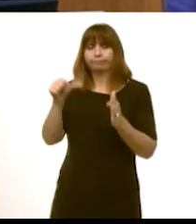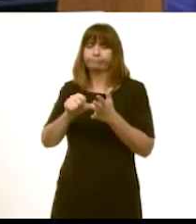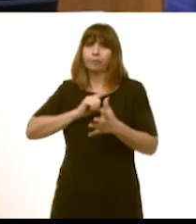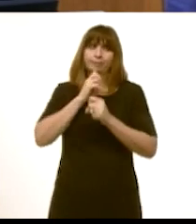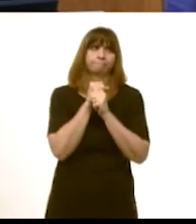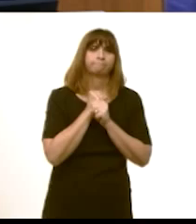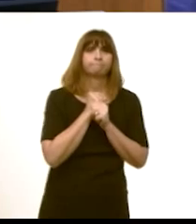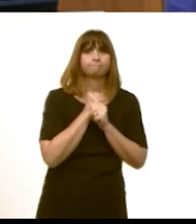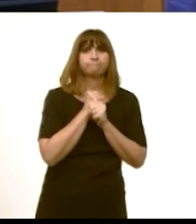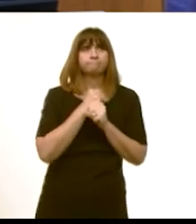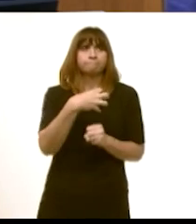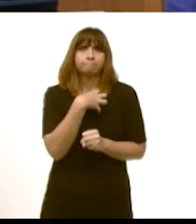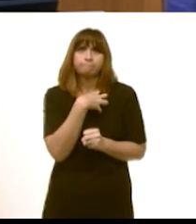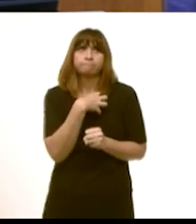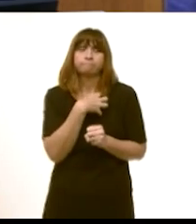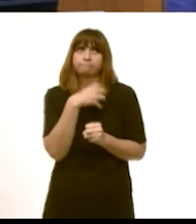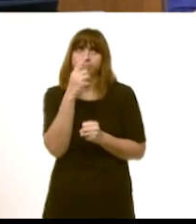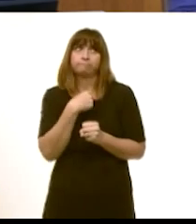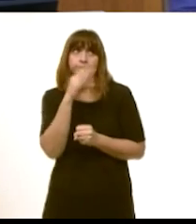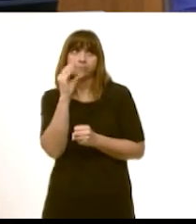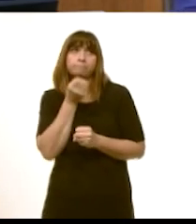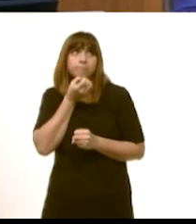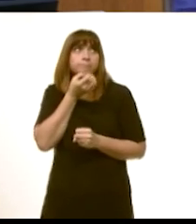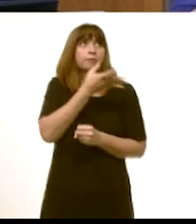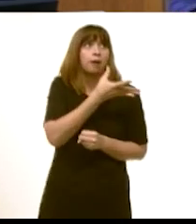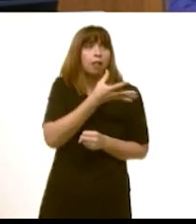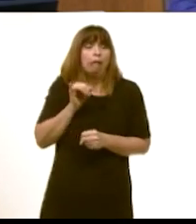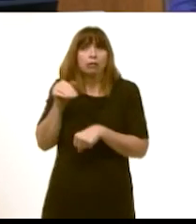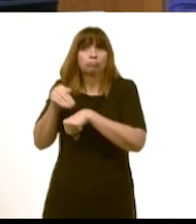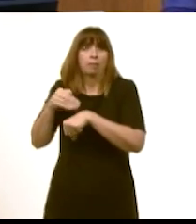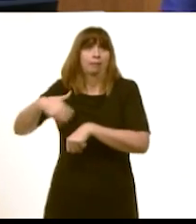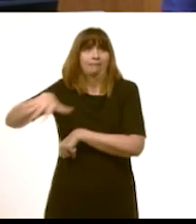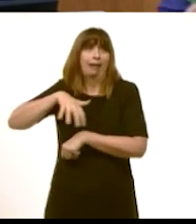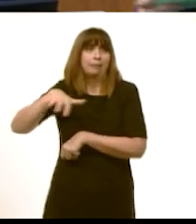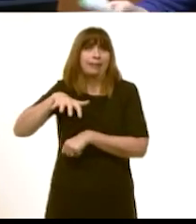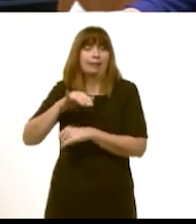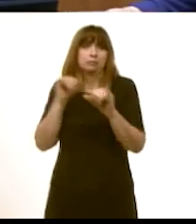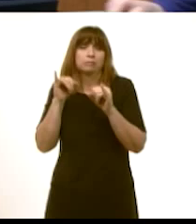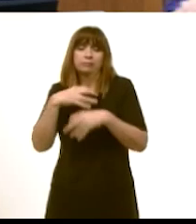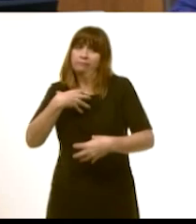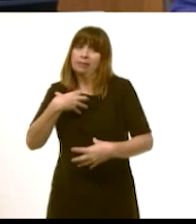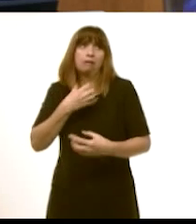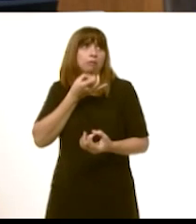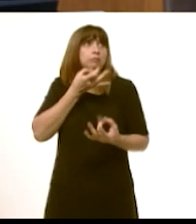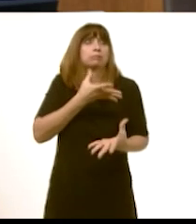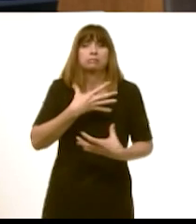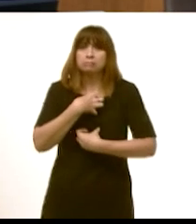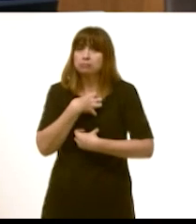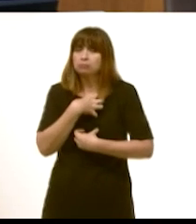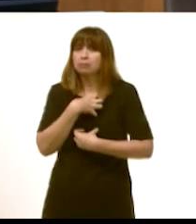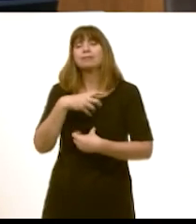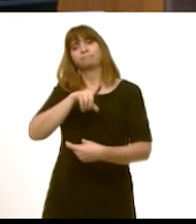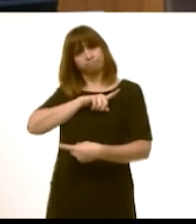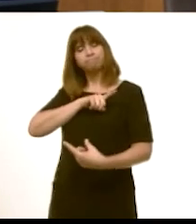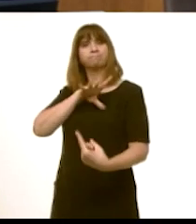forward, the fear that they have that if they come forward, they'll get the family into trouble in some way. And that's why, of course, it's important